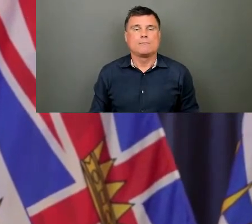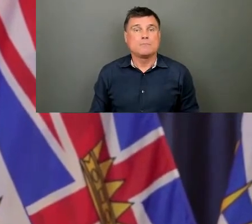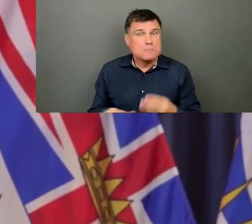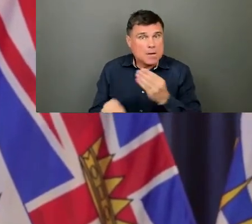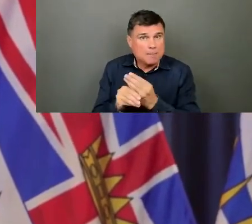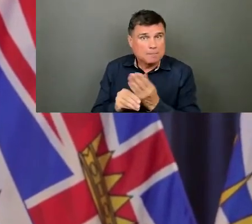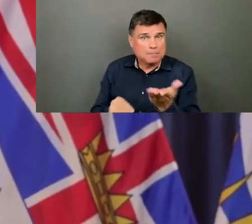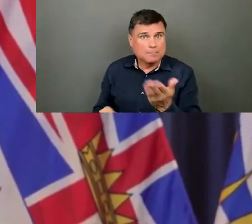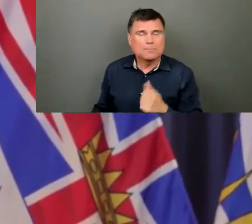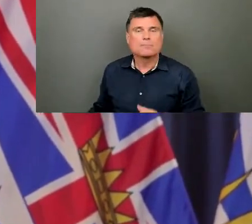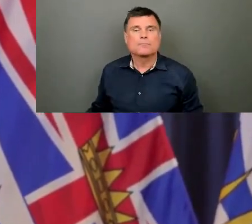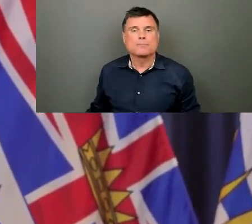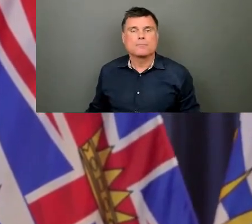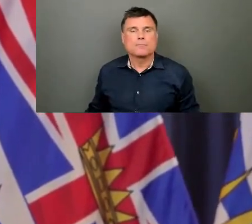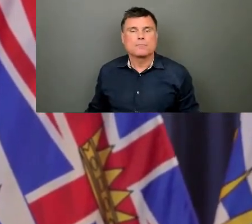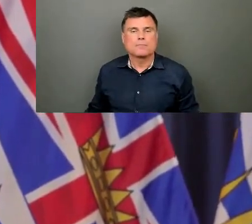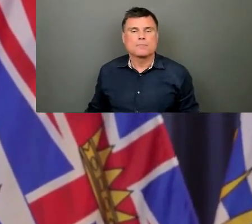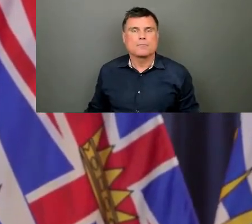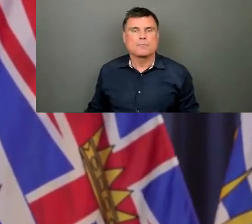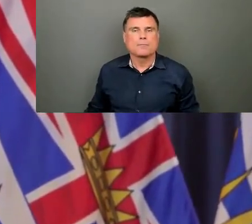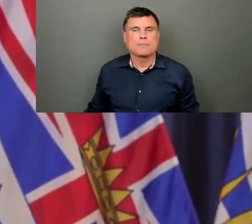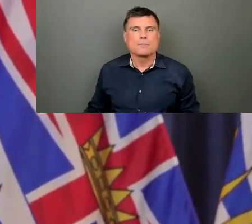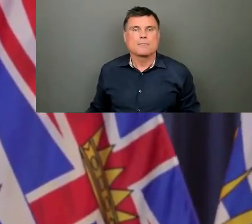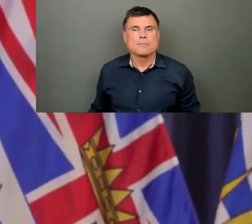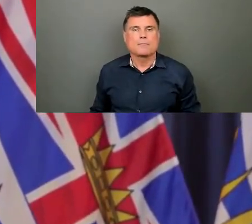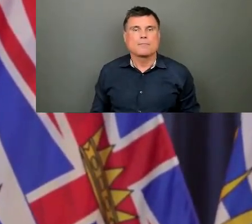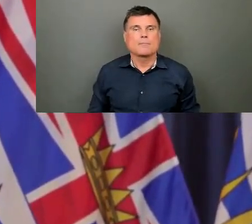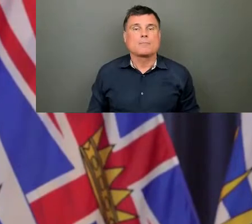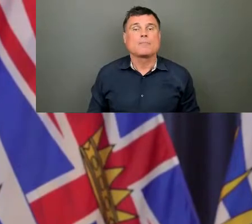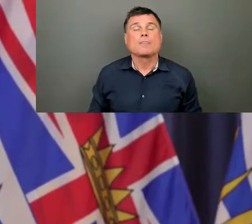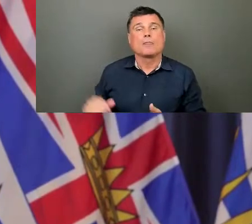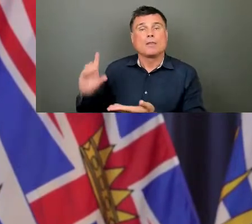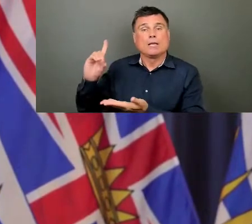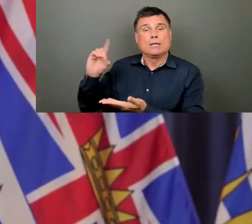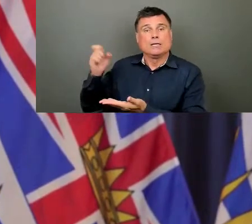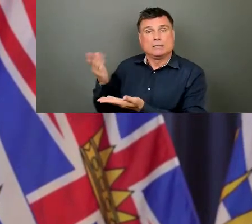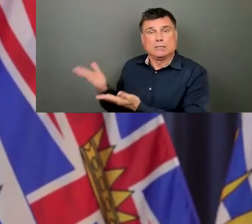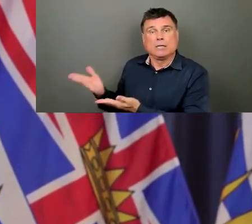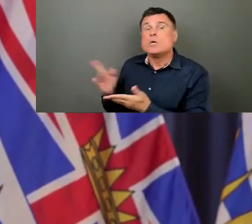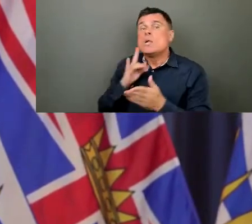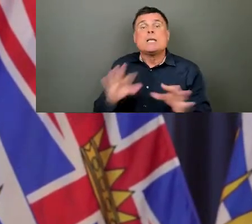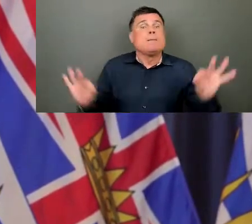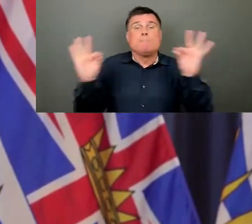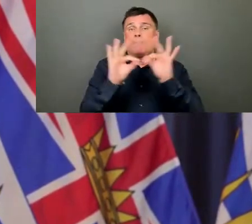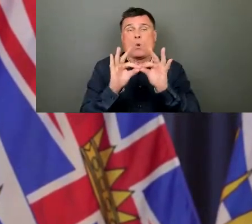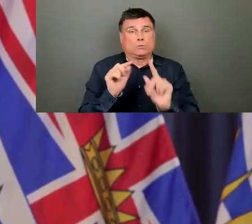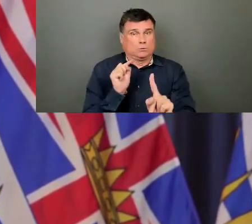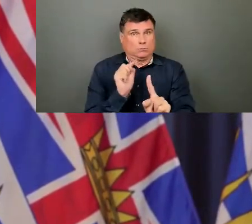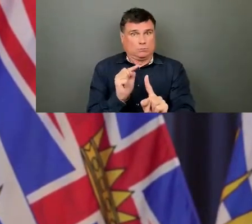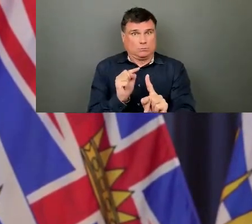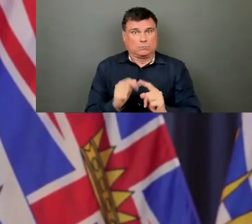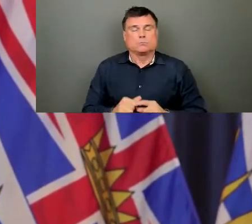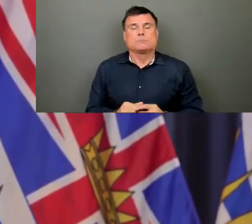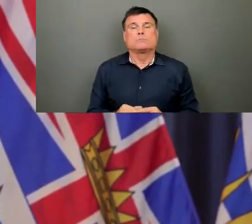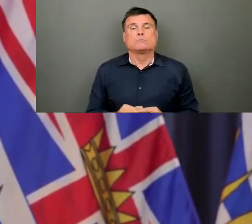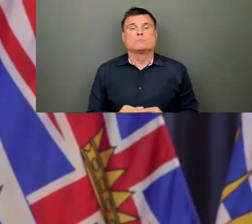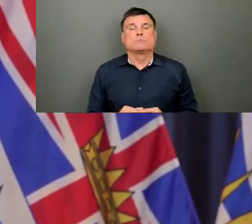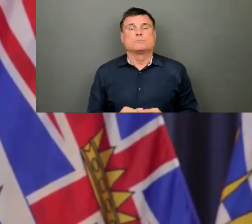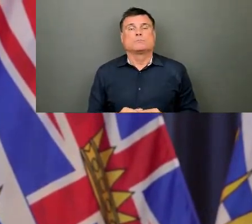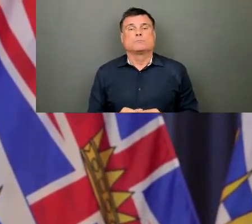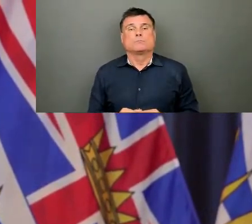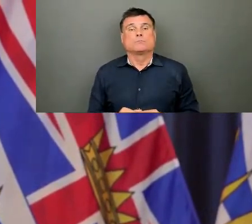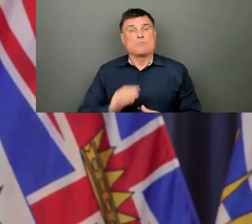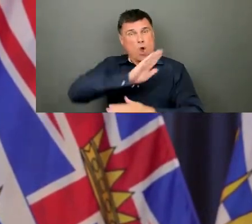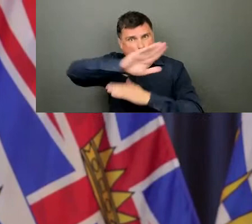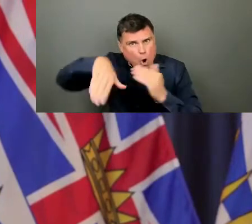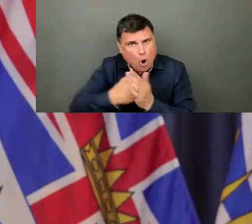as well on Vancouver Island as everywhere else in BC. I know that Vancouver Island has a somewhat older population